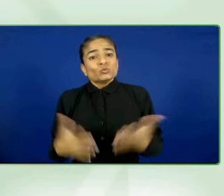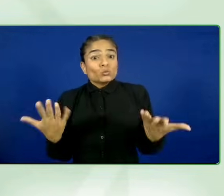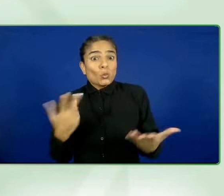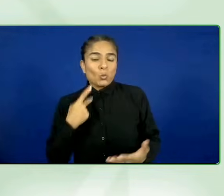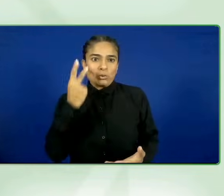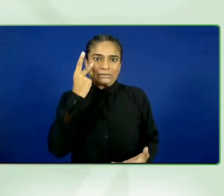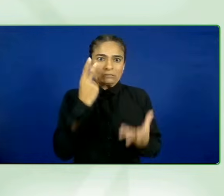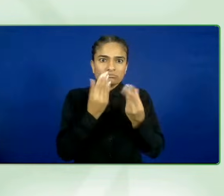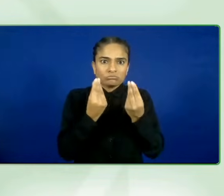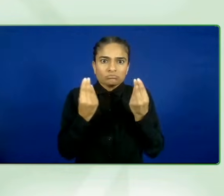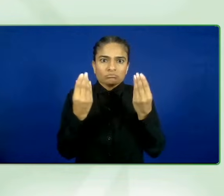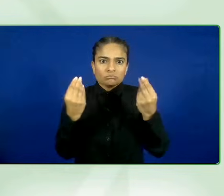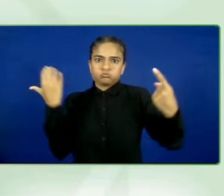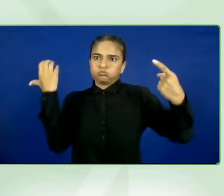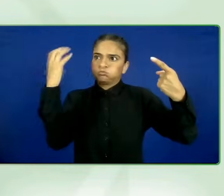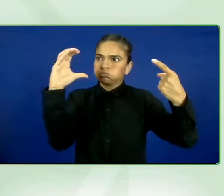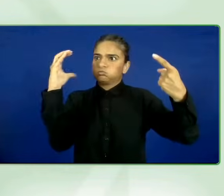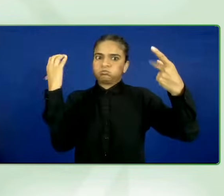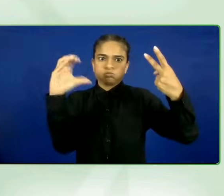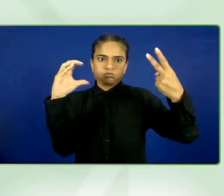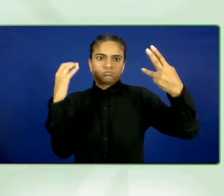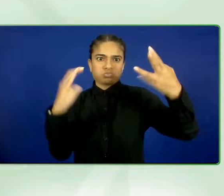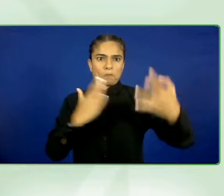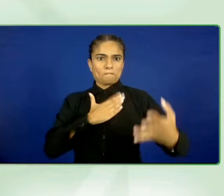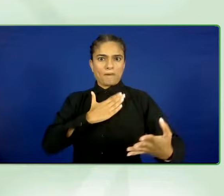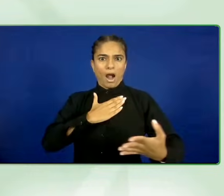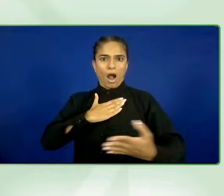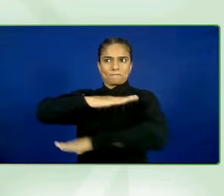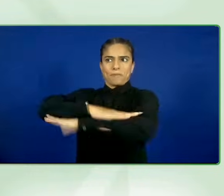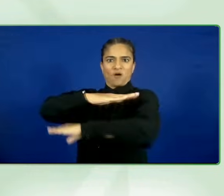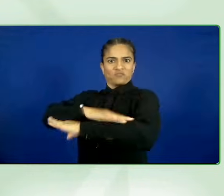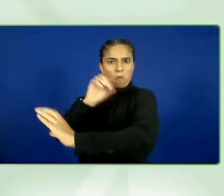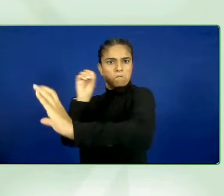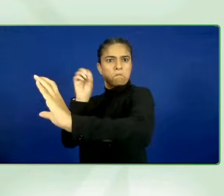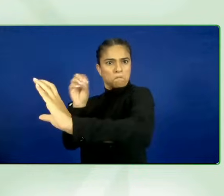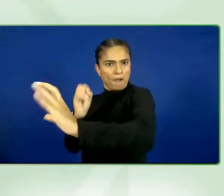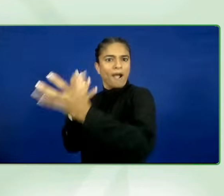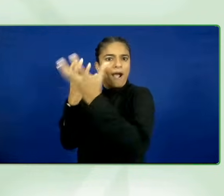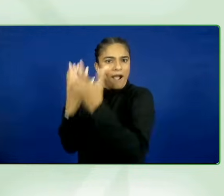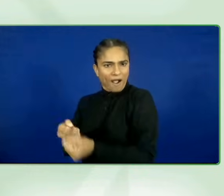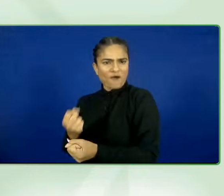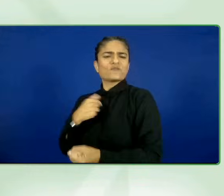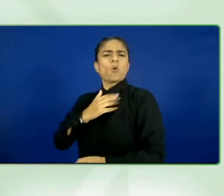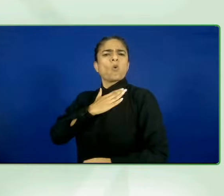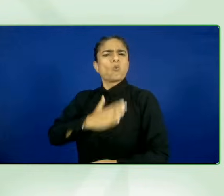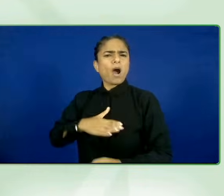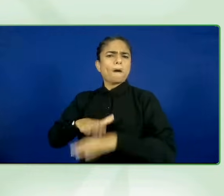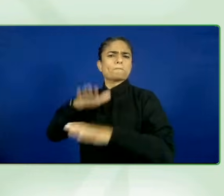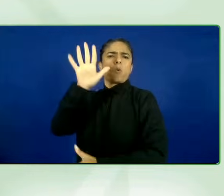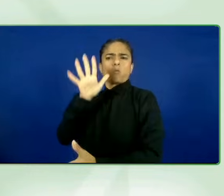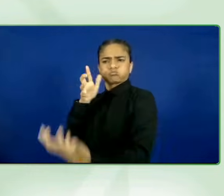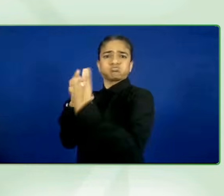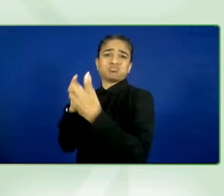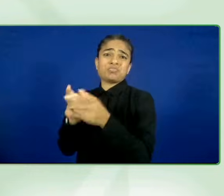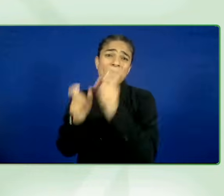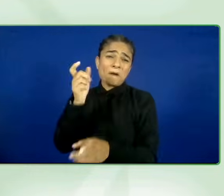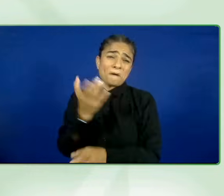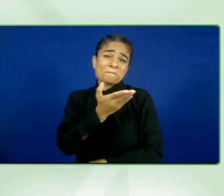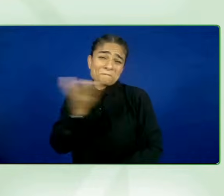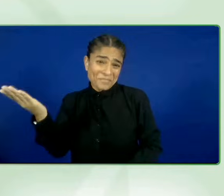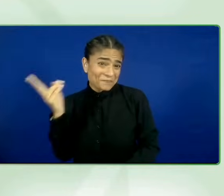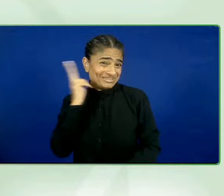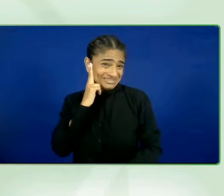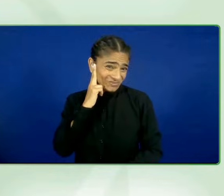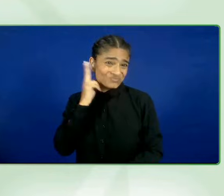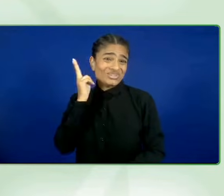Nobaflix. And we also want to start catering to the hearing impaired or the deaf community by hosting sign language and